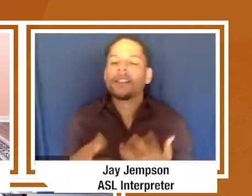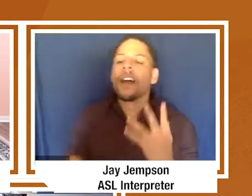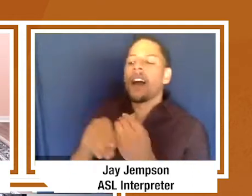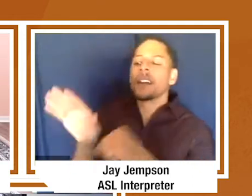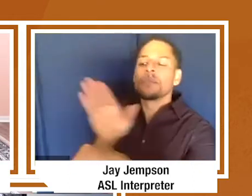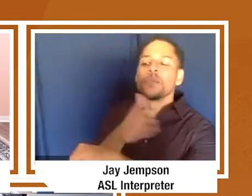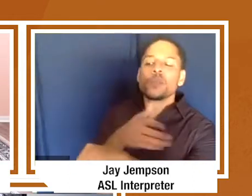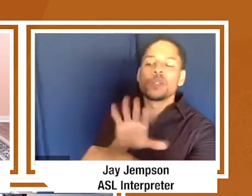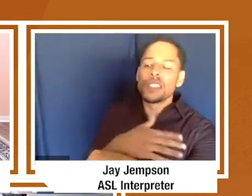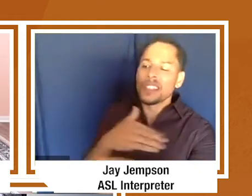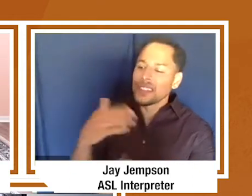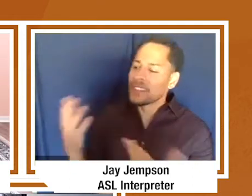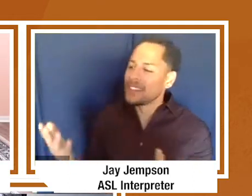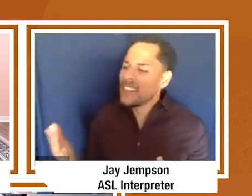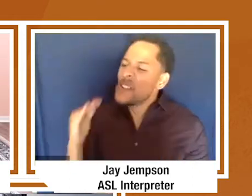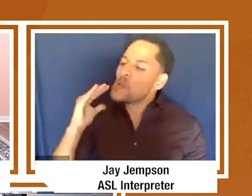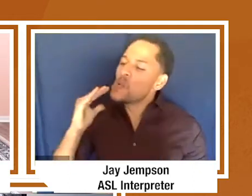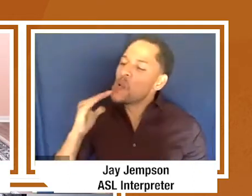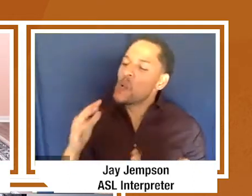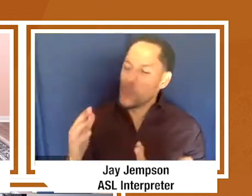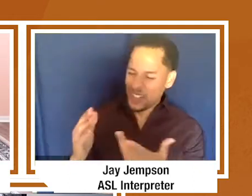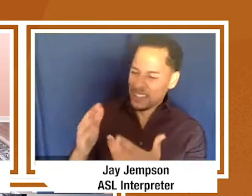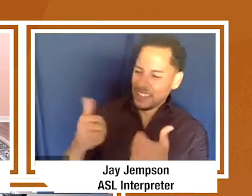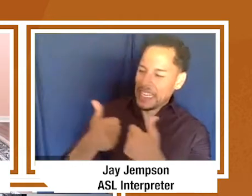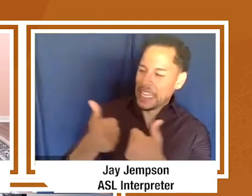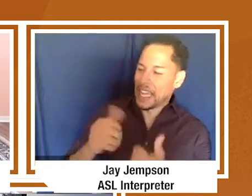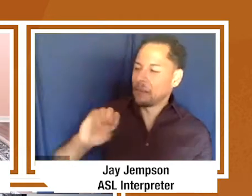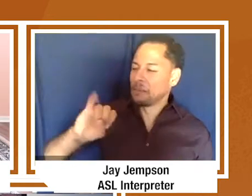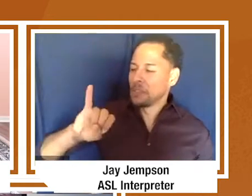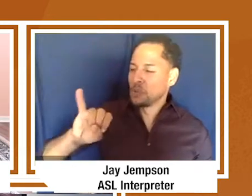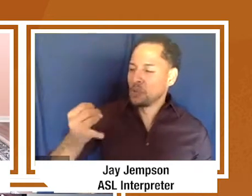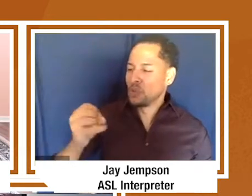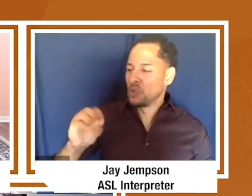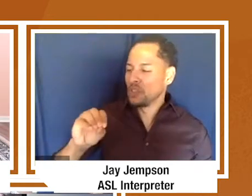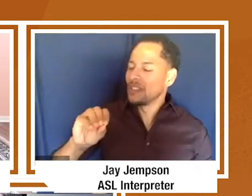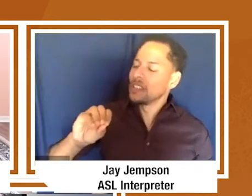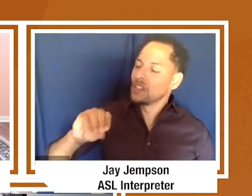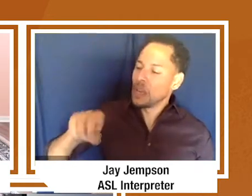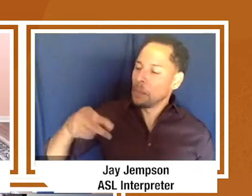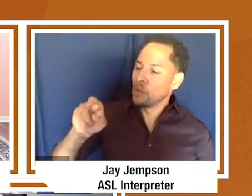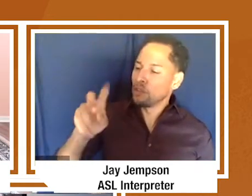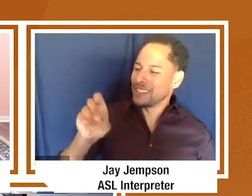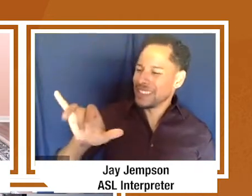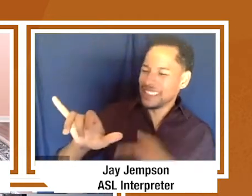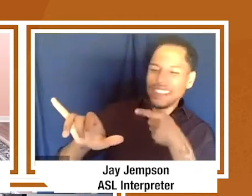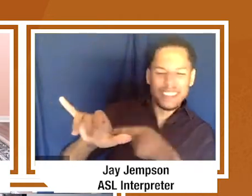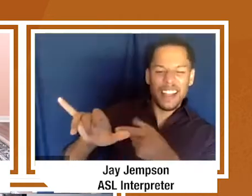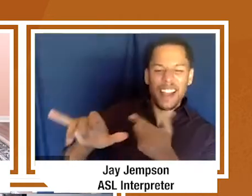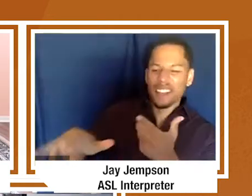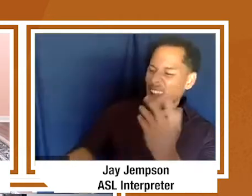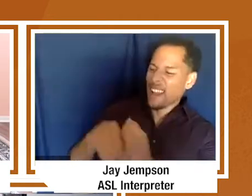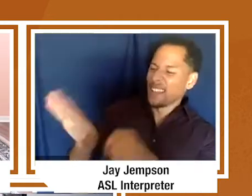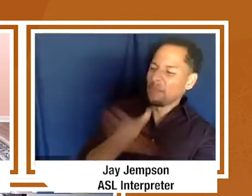Give y'all about right, we need some music. Right. Right. See, the free, look, we're gonna get it sponsored. Look,